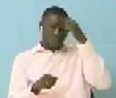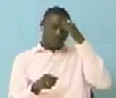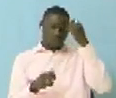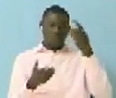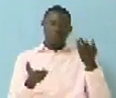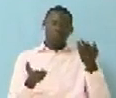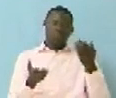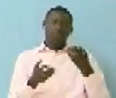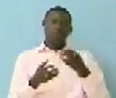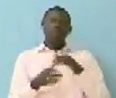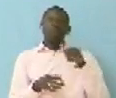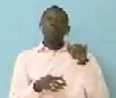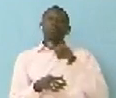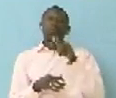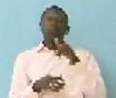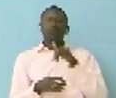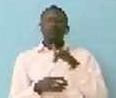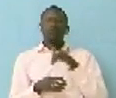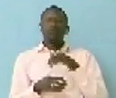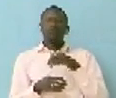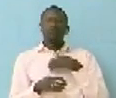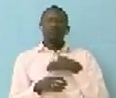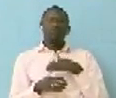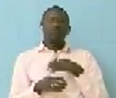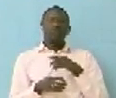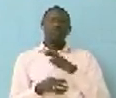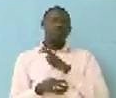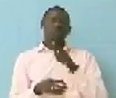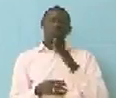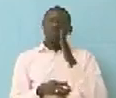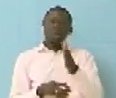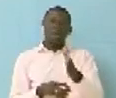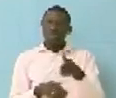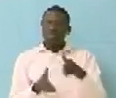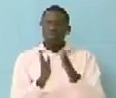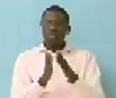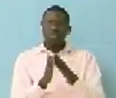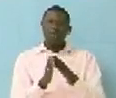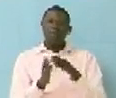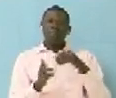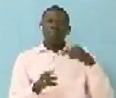and which was to illegally produce confessions.